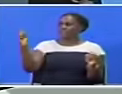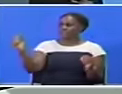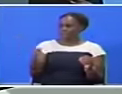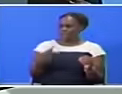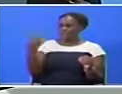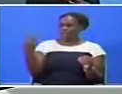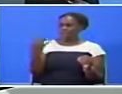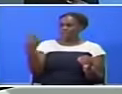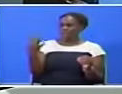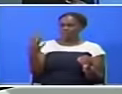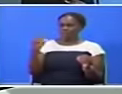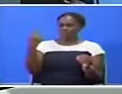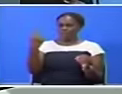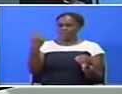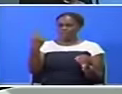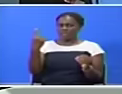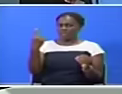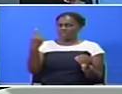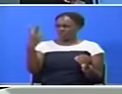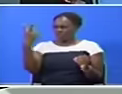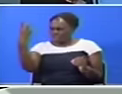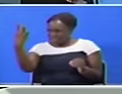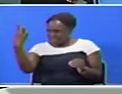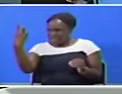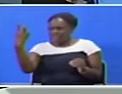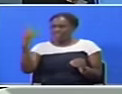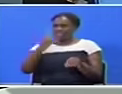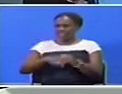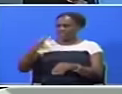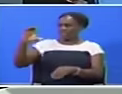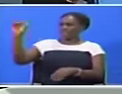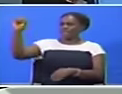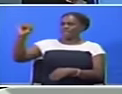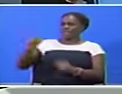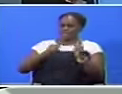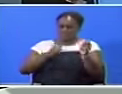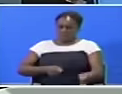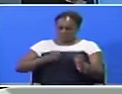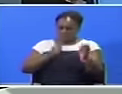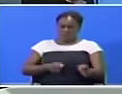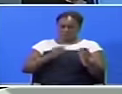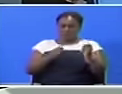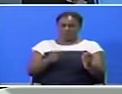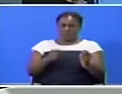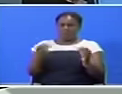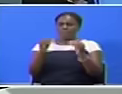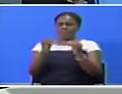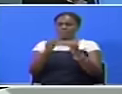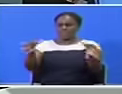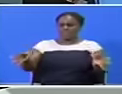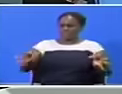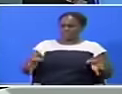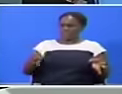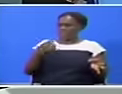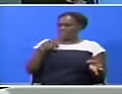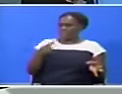We first heard about it on March 23rd, when the Cabinet Secretary for Agriculture approached the Treasury, and he